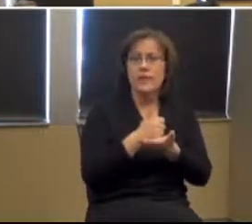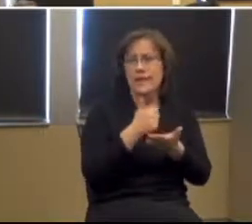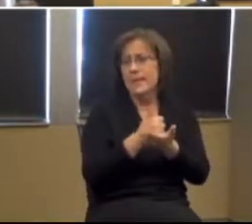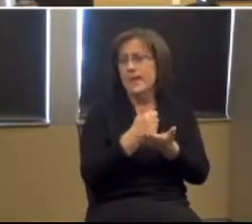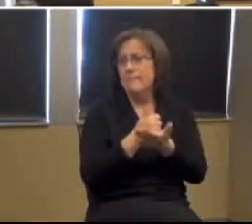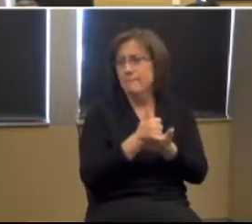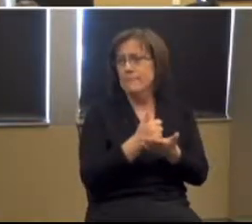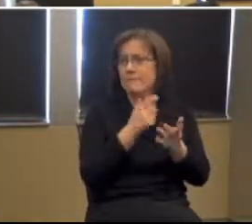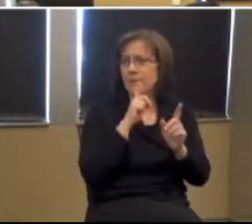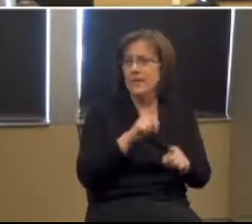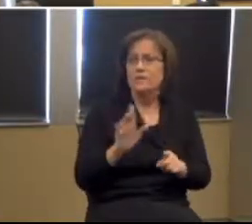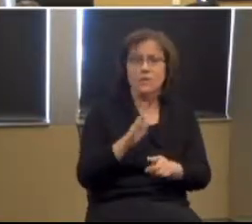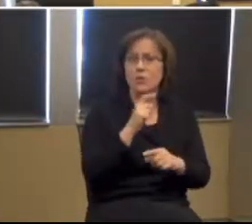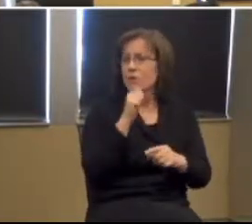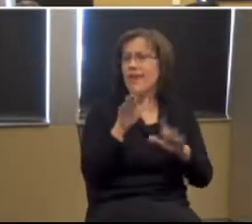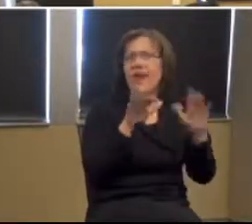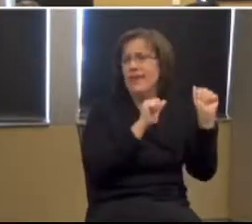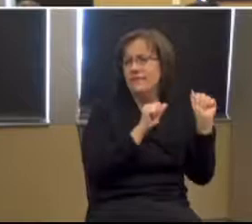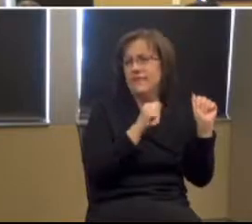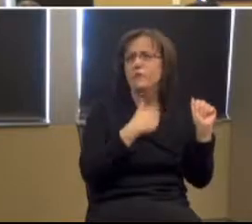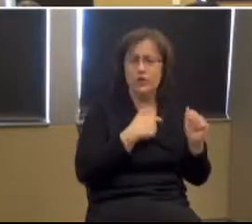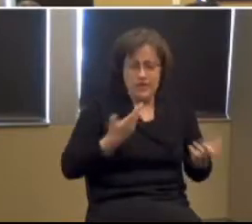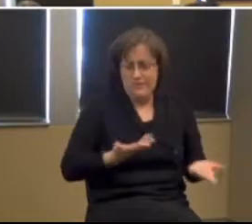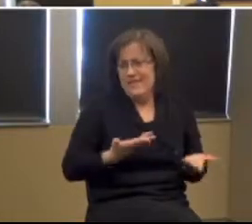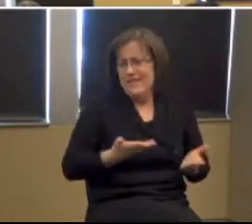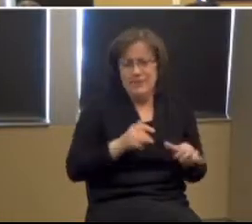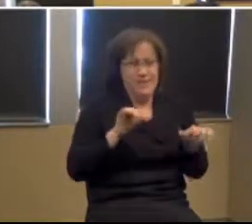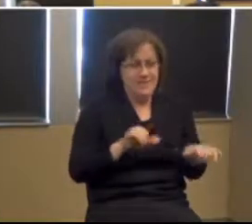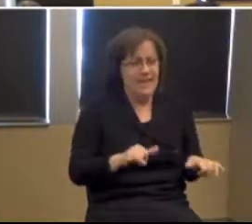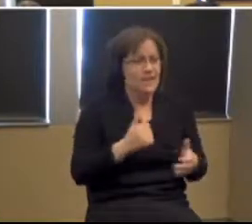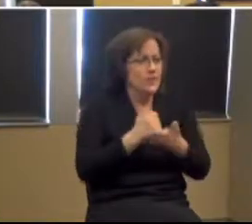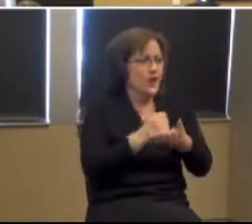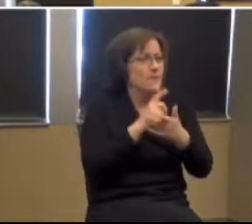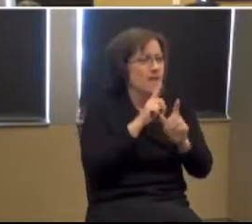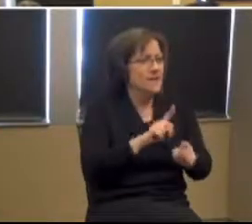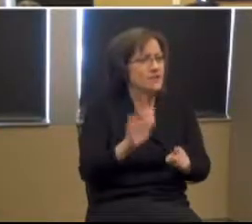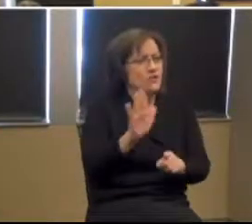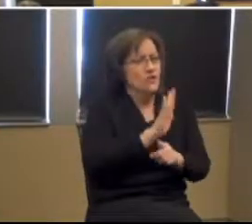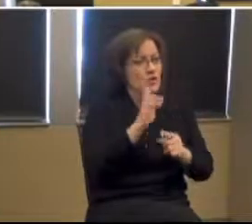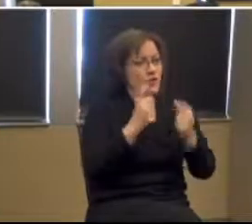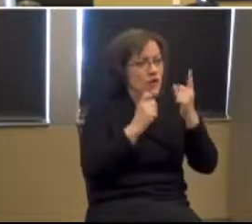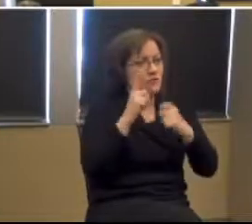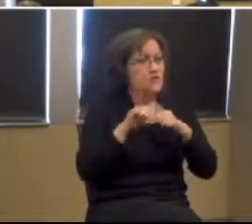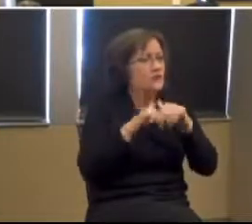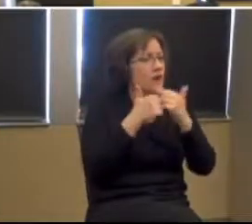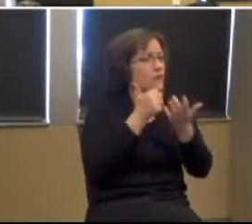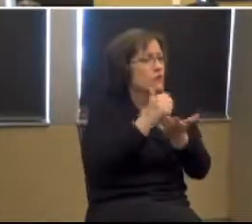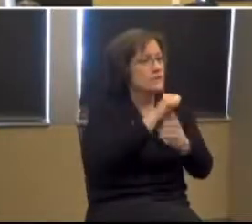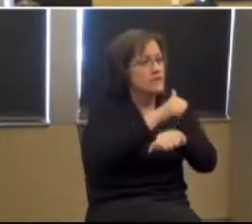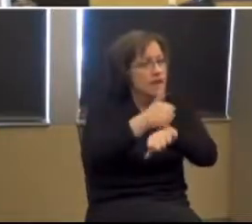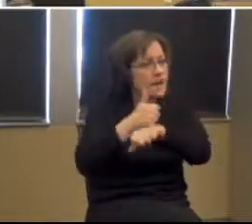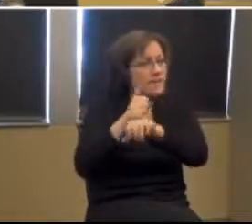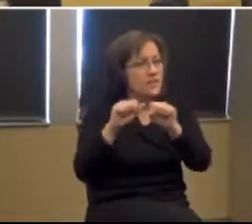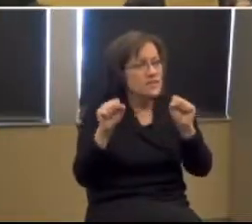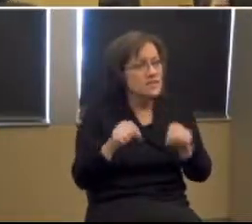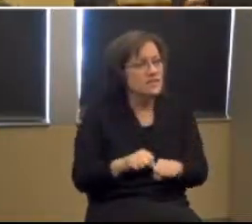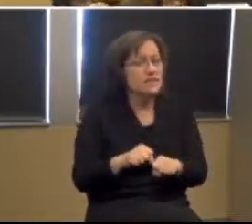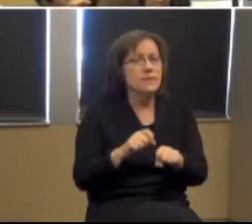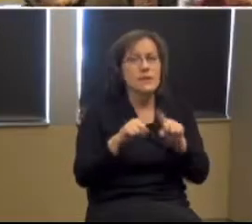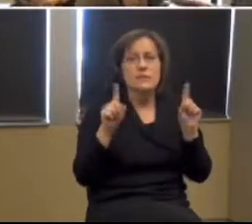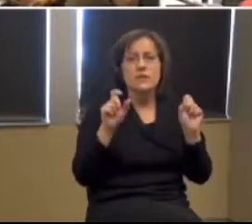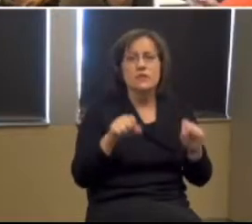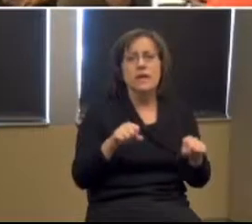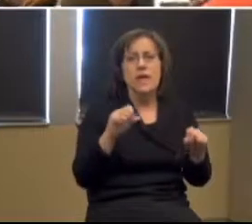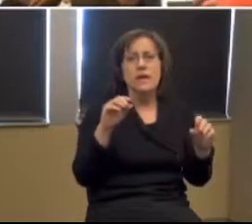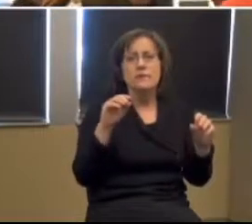just leaving. We're not leaving. To help answer questions about how to set up your system as well. But you can put your things together, like grab a cup,